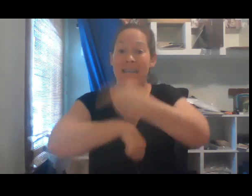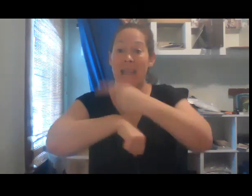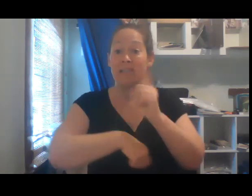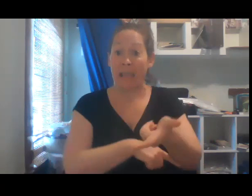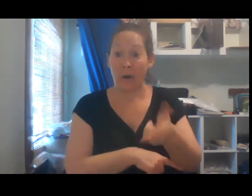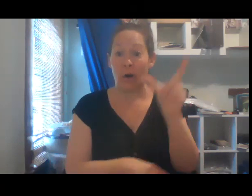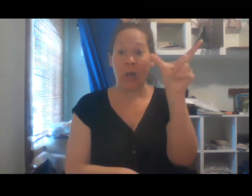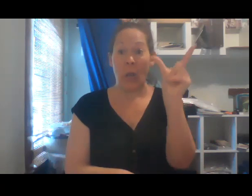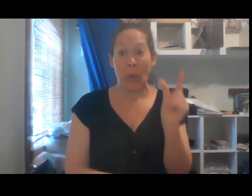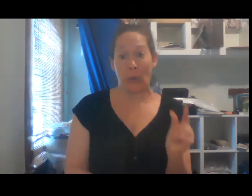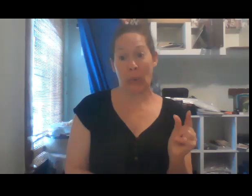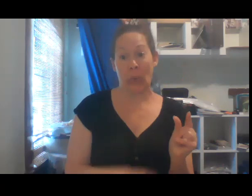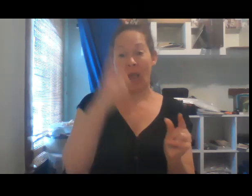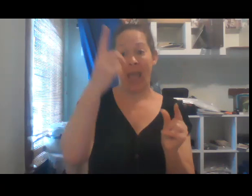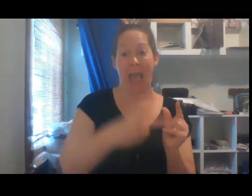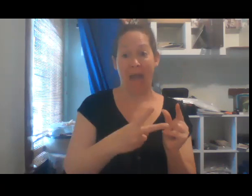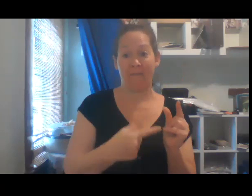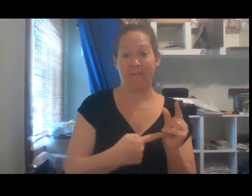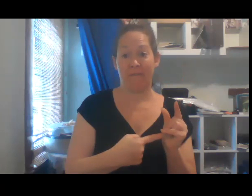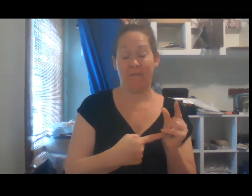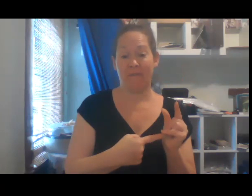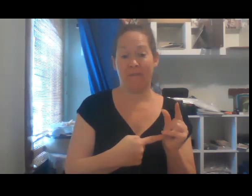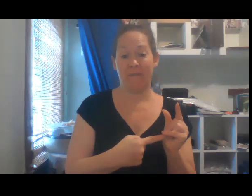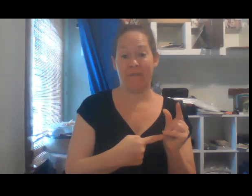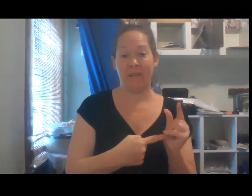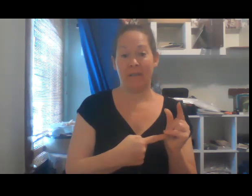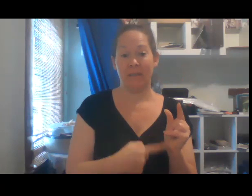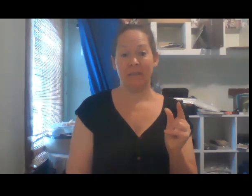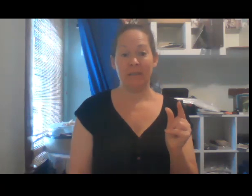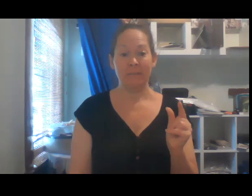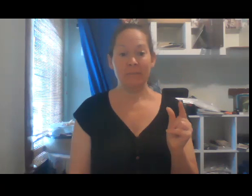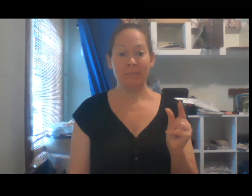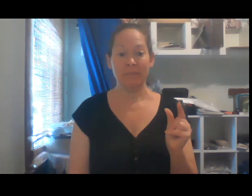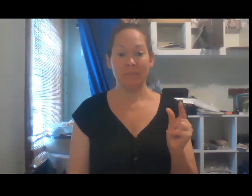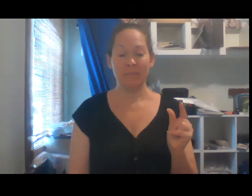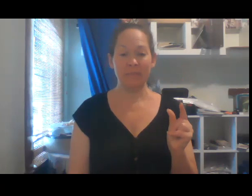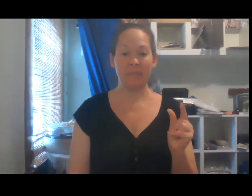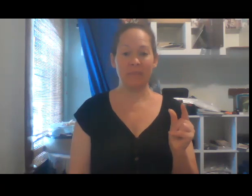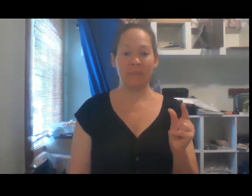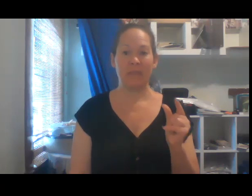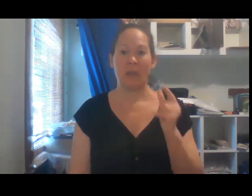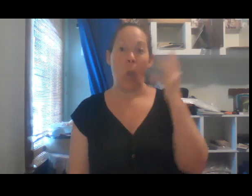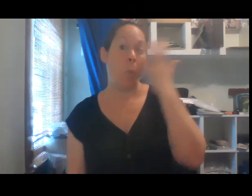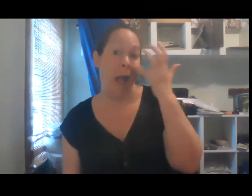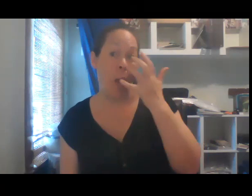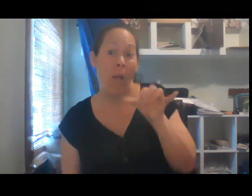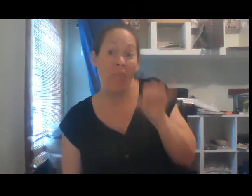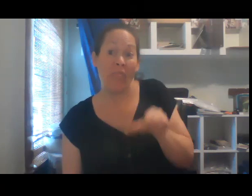it. Notice my sentences now. We should be thinking, wow, this sounds like an